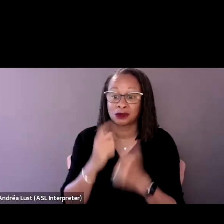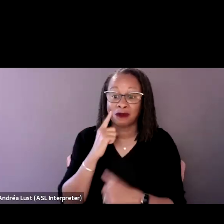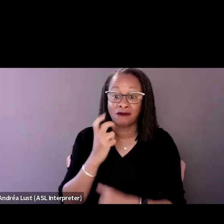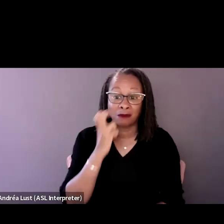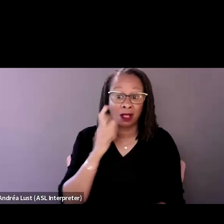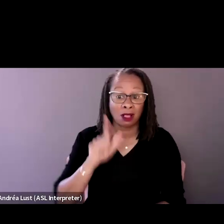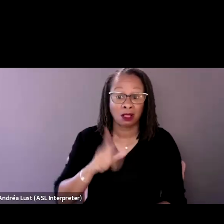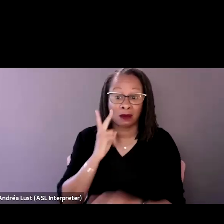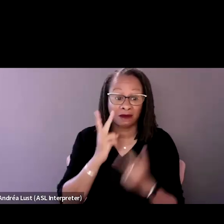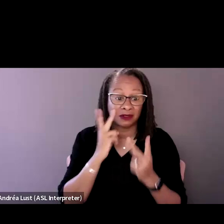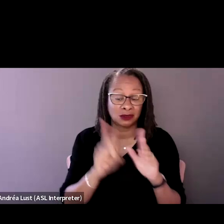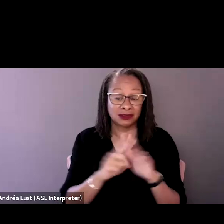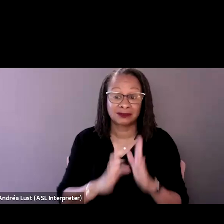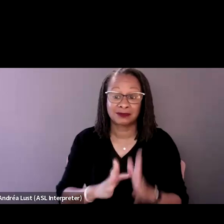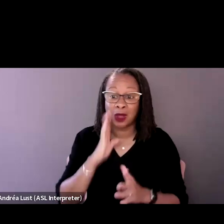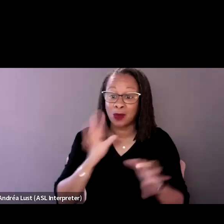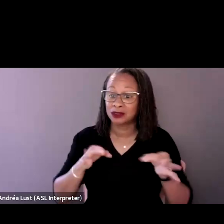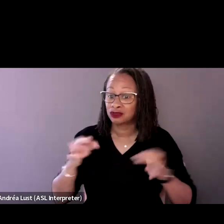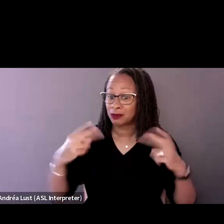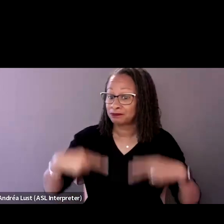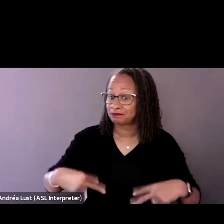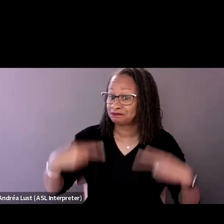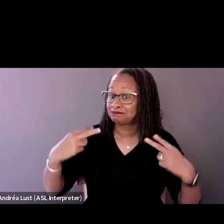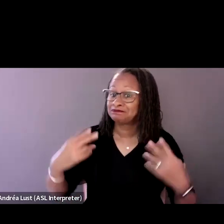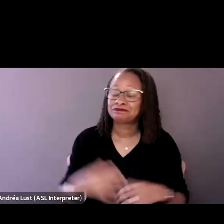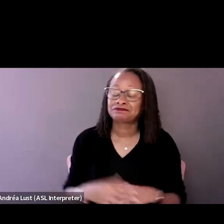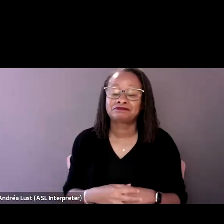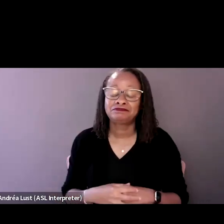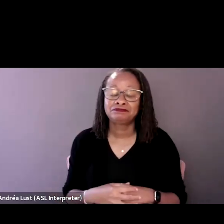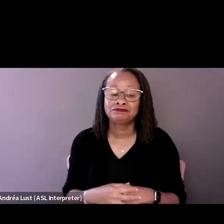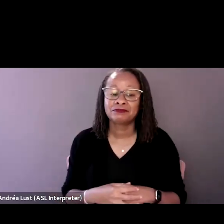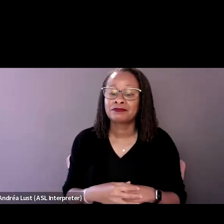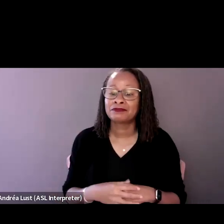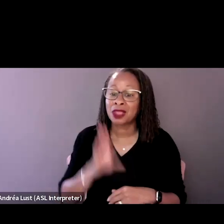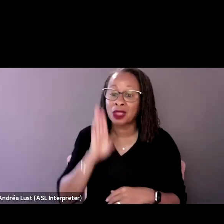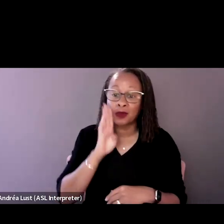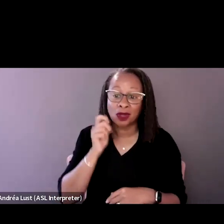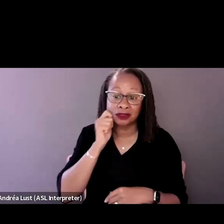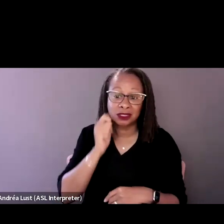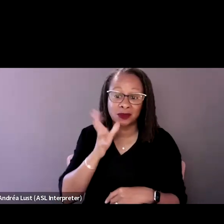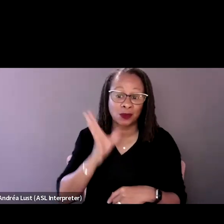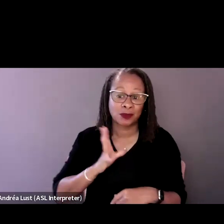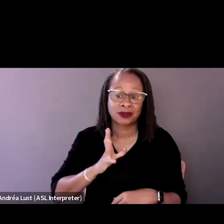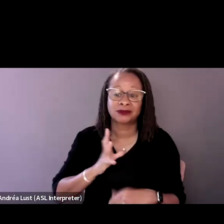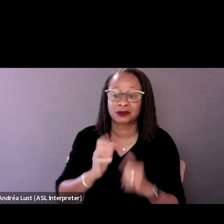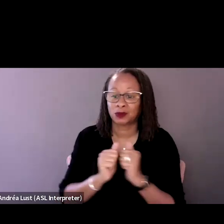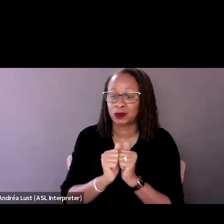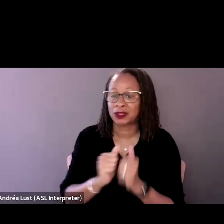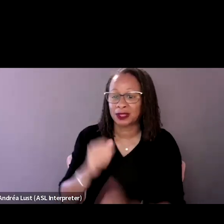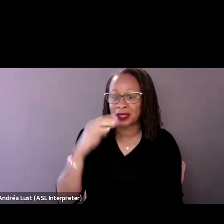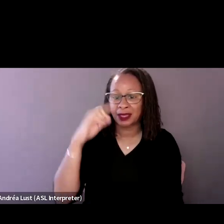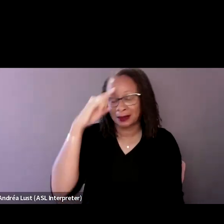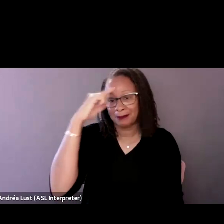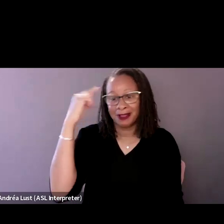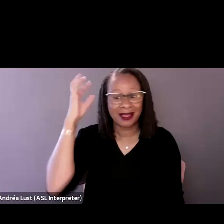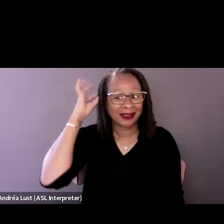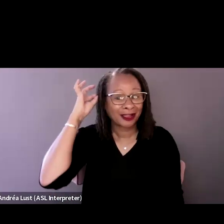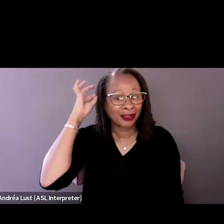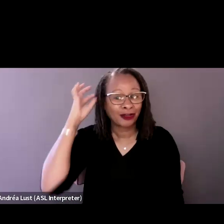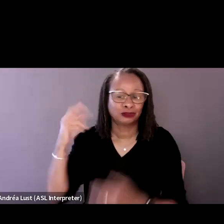vision attendees, I'm going to do a visual description. I am a brown-skinned woman with black hair